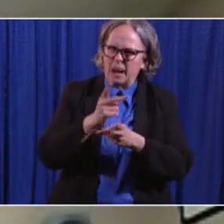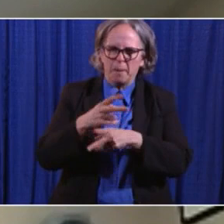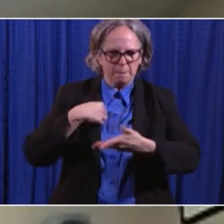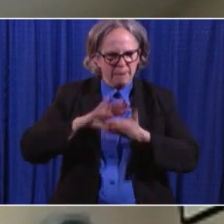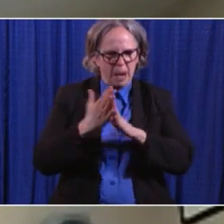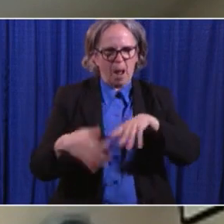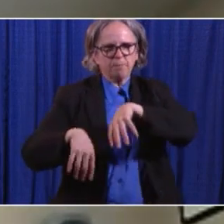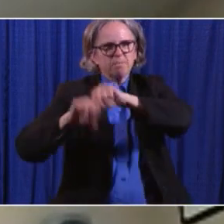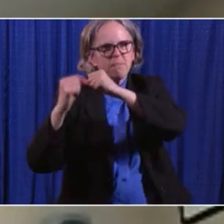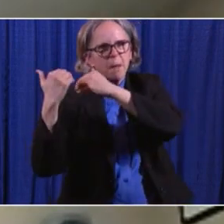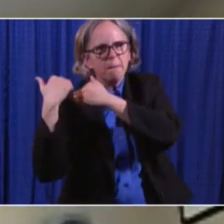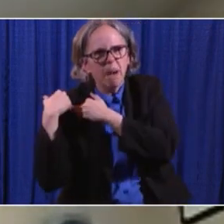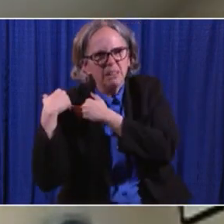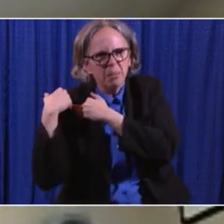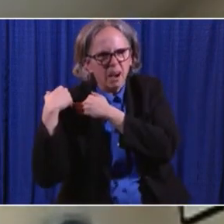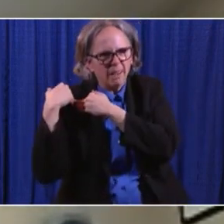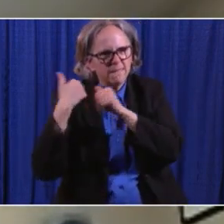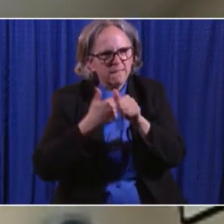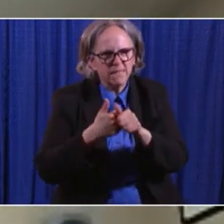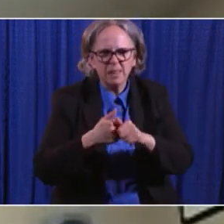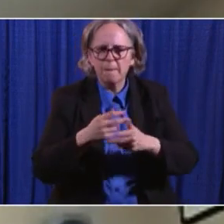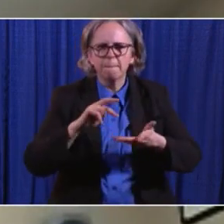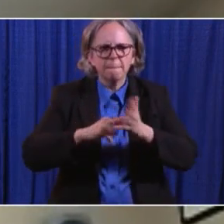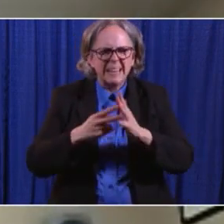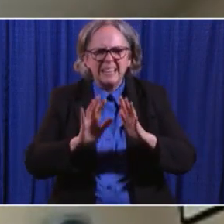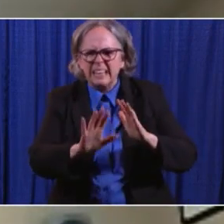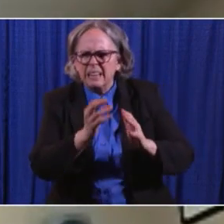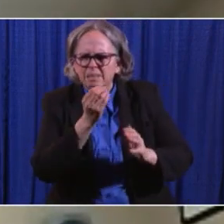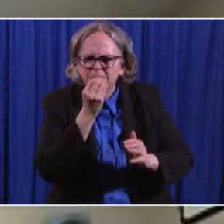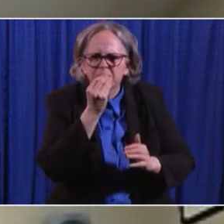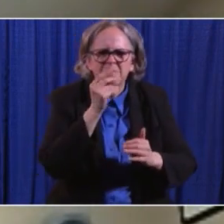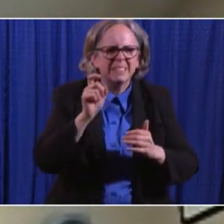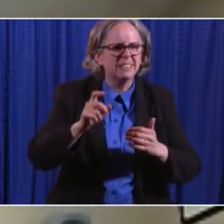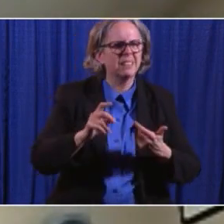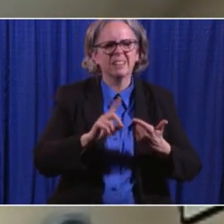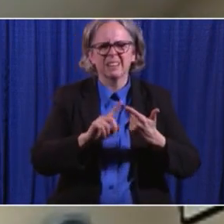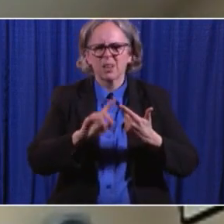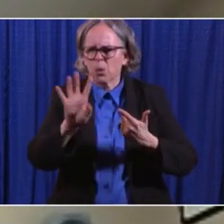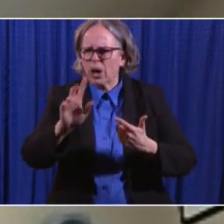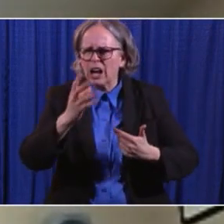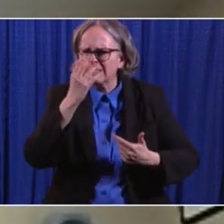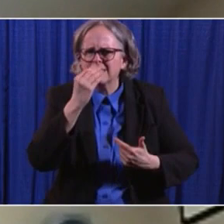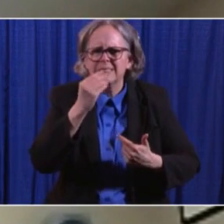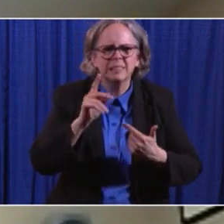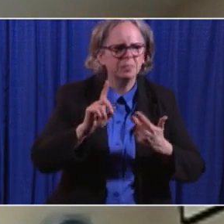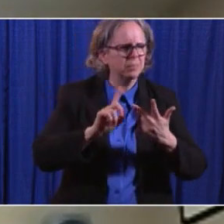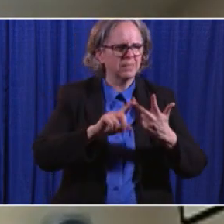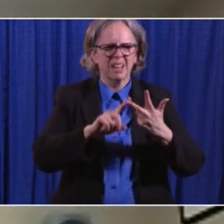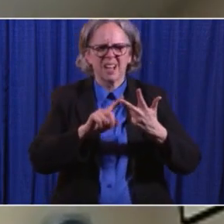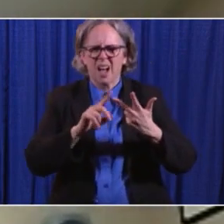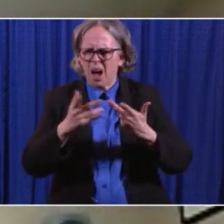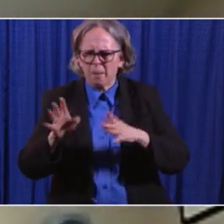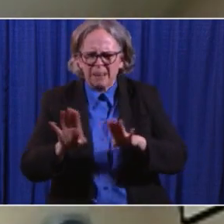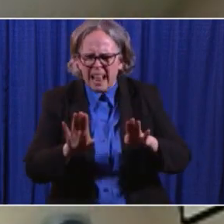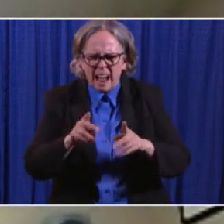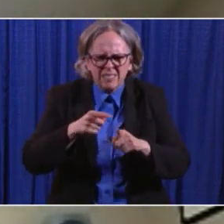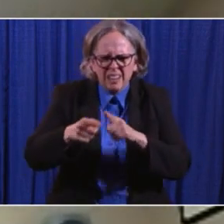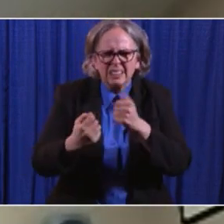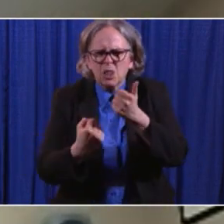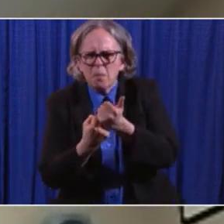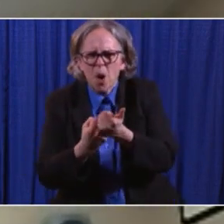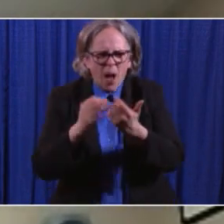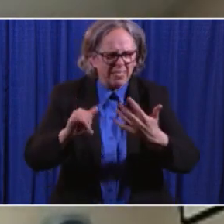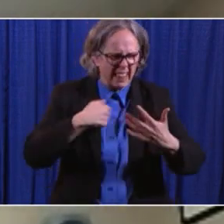needs of food, clothing, and shelter, social, emotional, educational needs, and the behavioral health needs. As you are